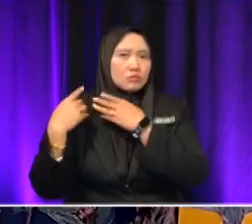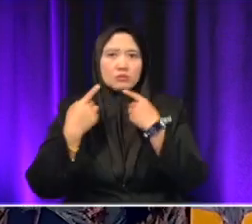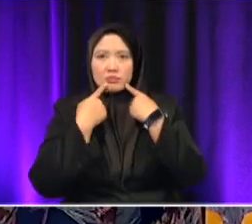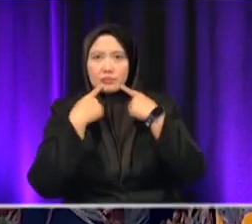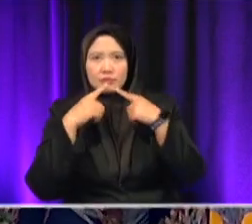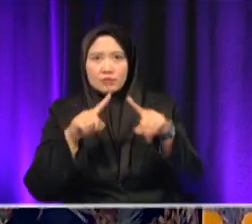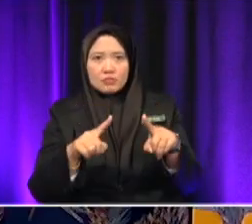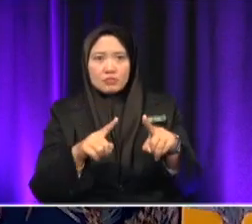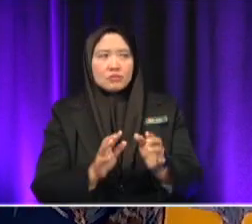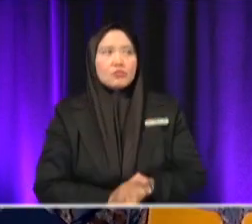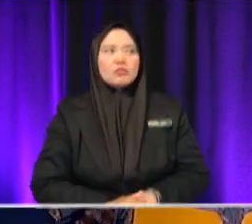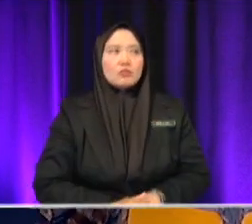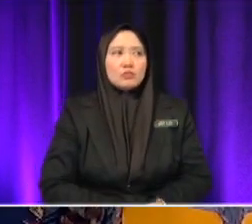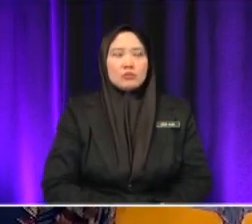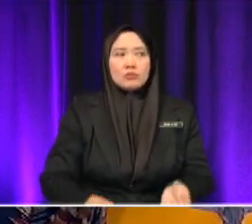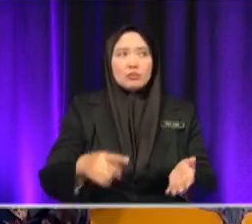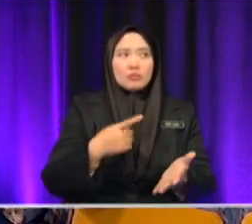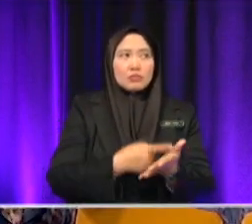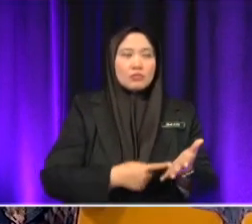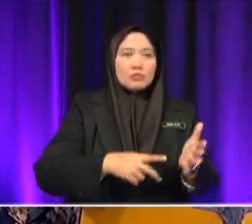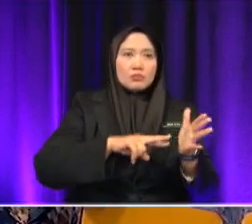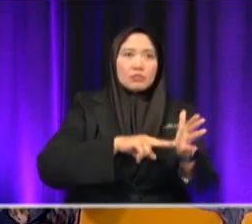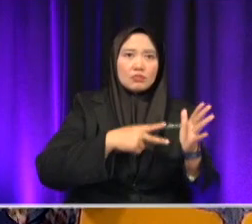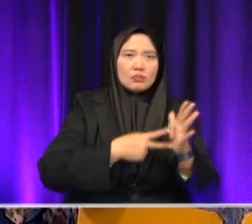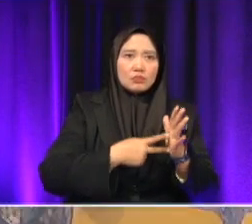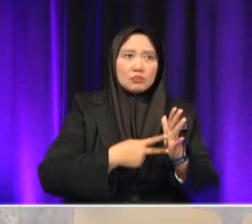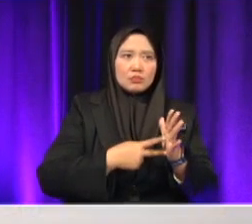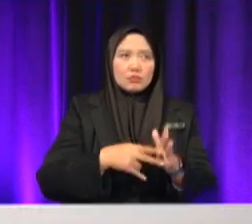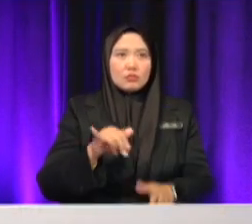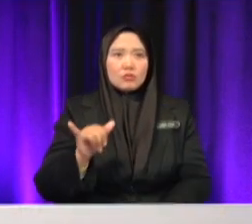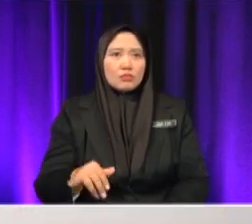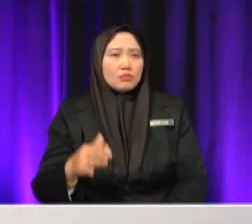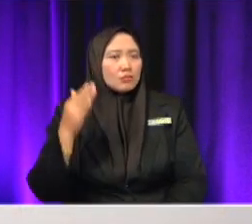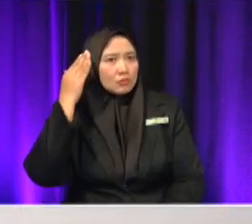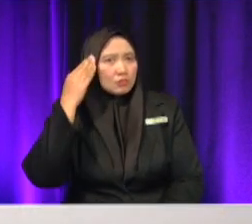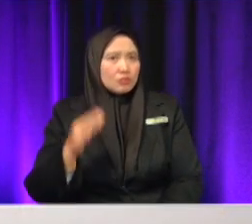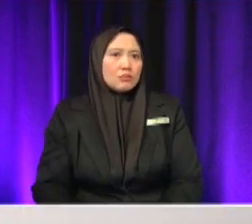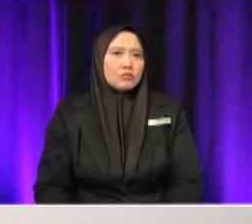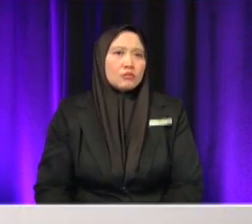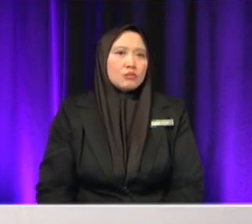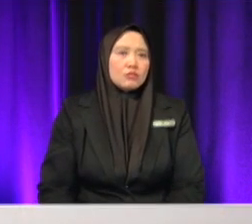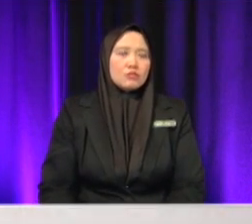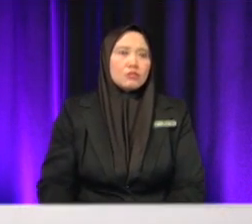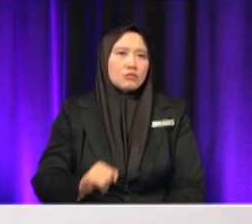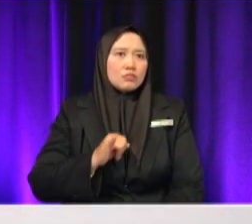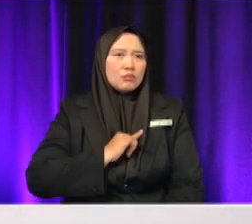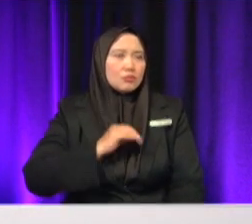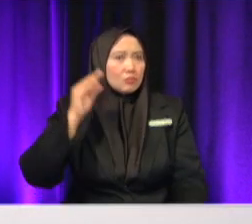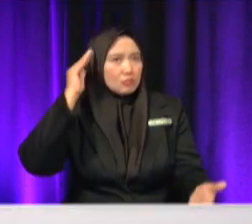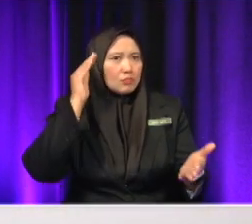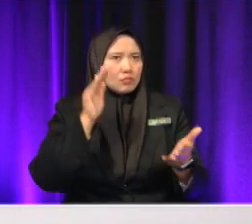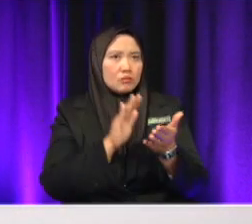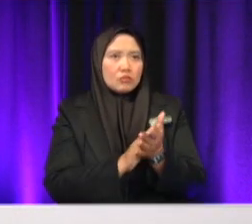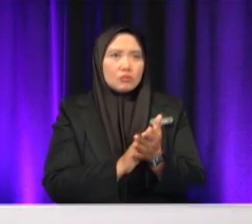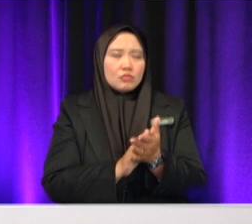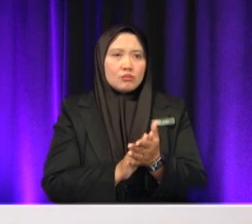the meaning behind Kids with a Conscience? Okay, who would like to give it a go? All right, Yana. I believe the title